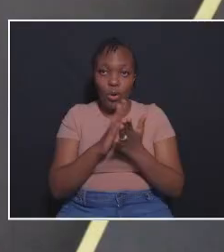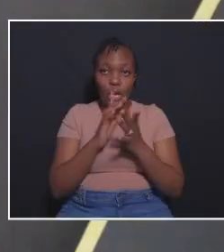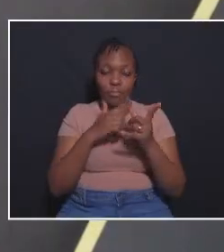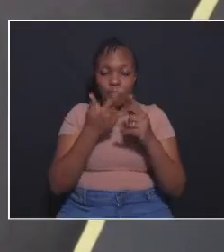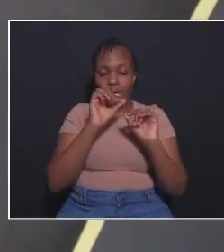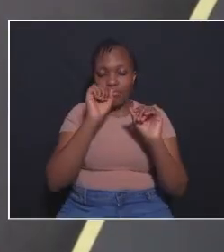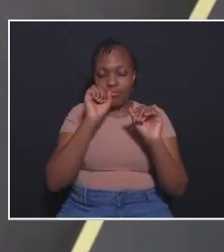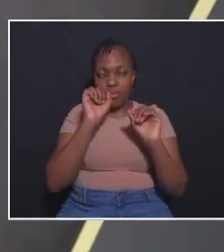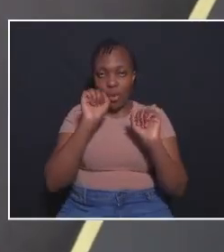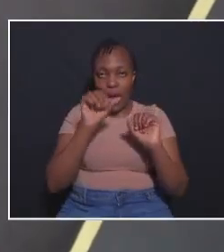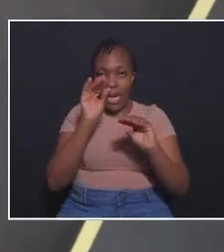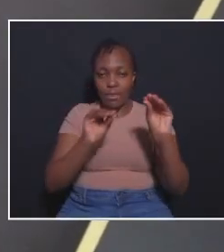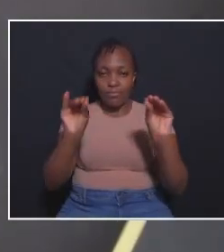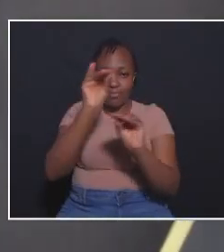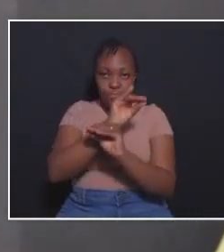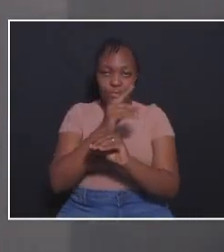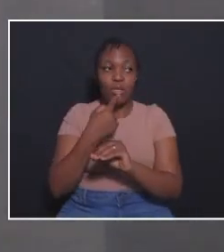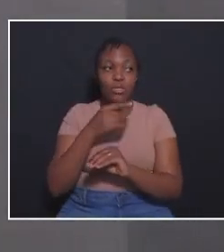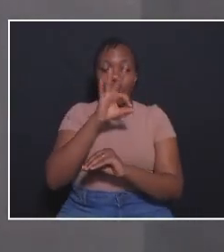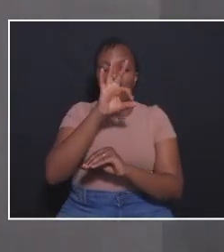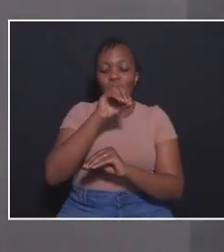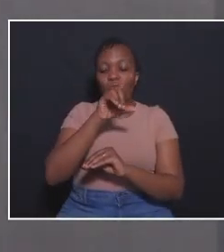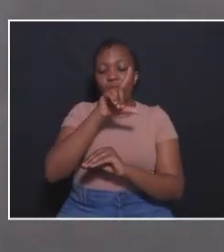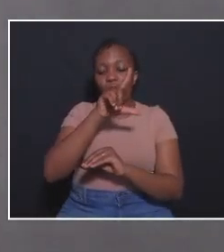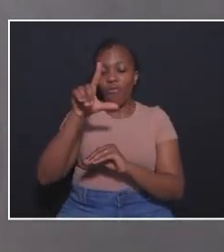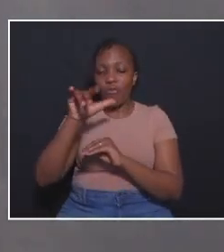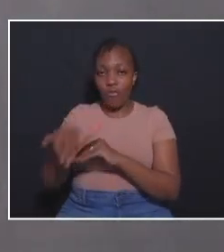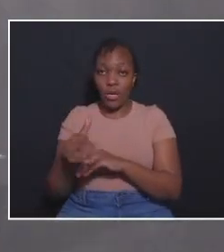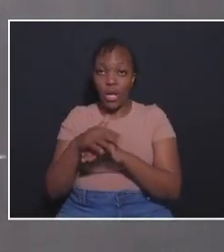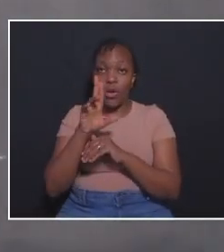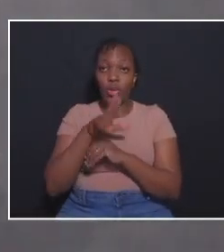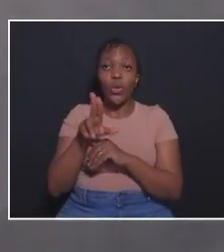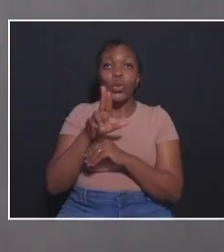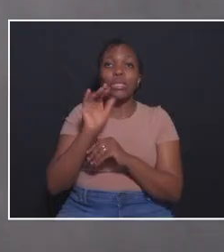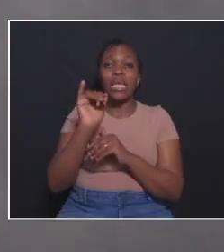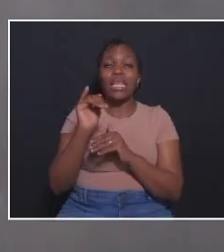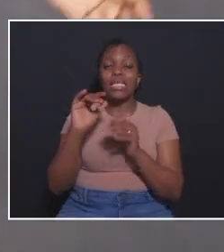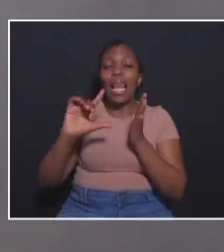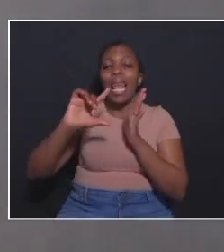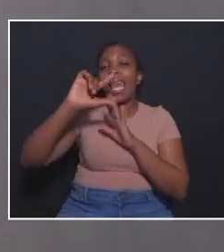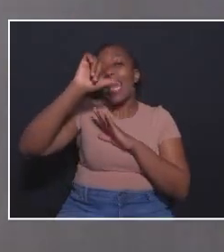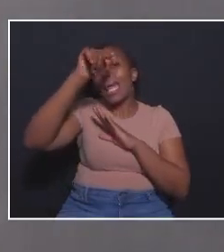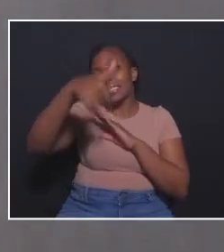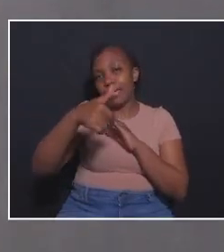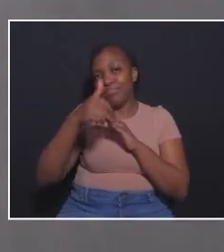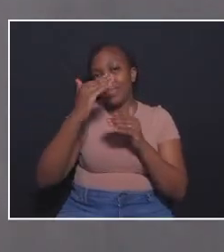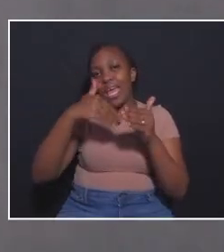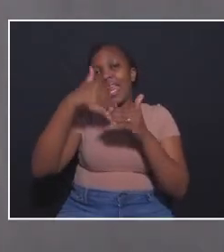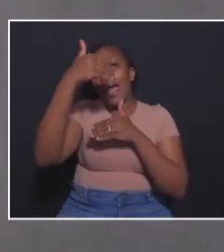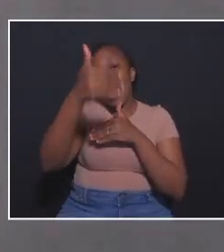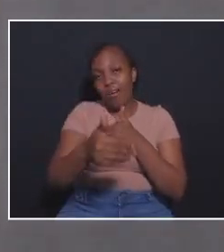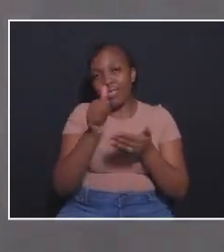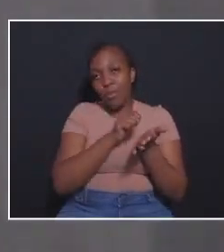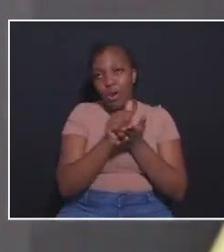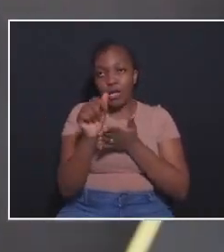track. So Foley, sound design, music is done later in post-production. We act those things.